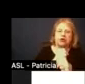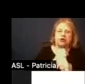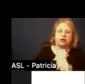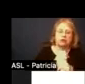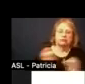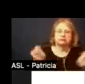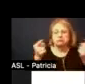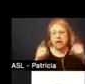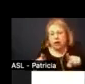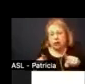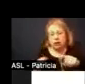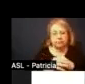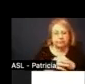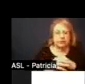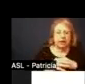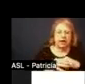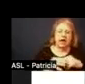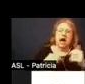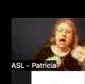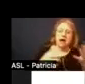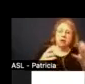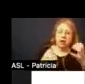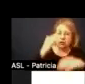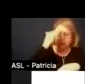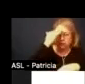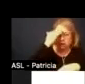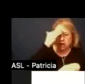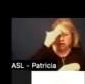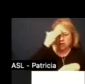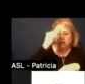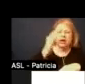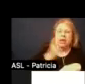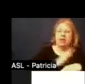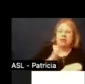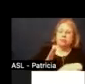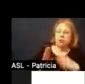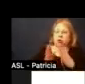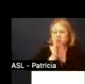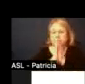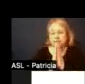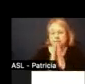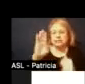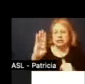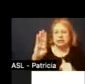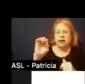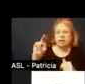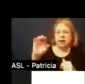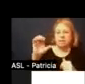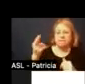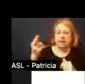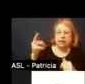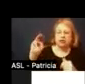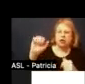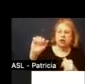and at the board's request we wanted to have a mid-year sort of a benchmark update on our